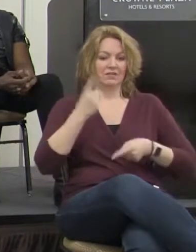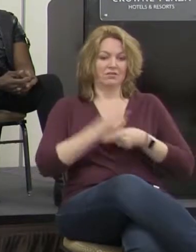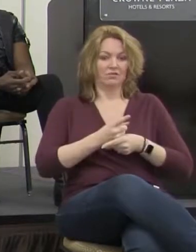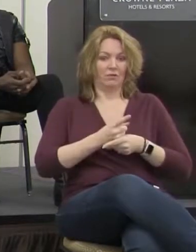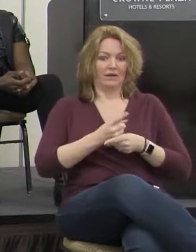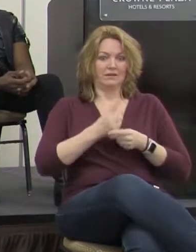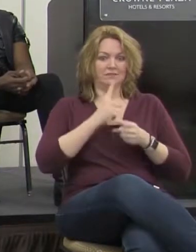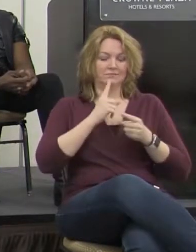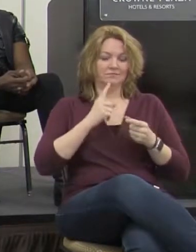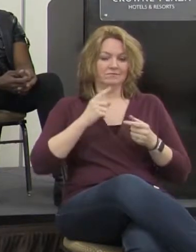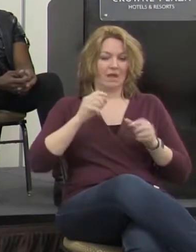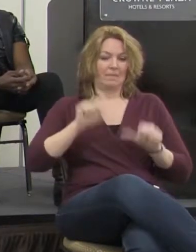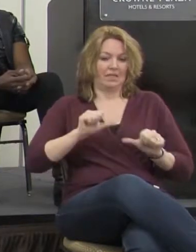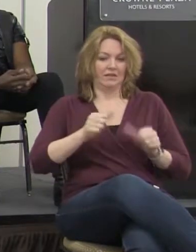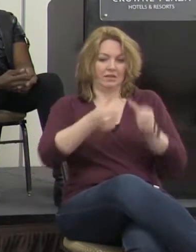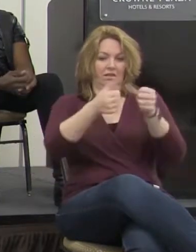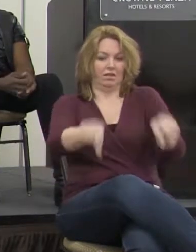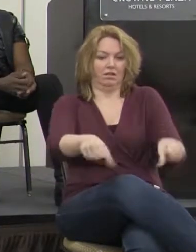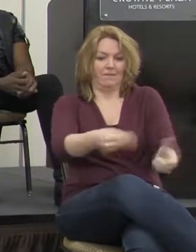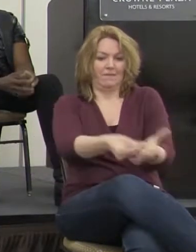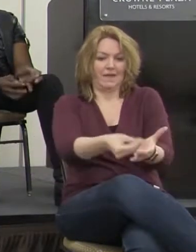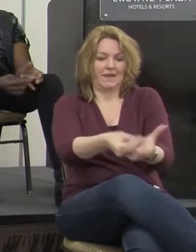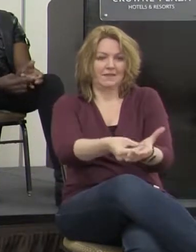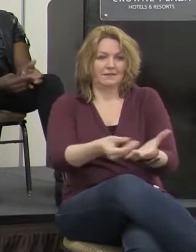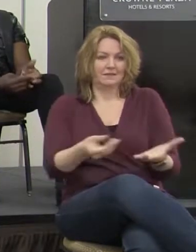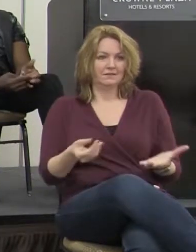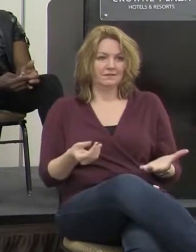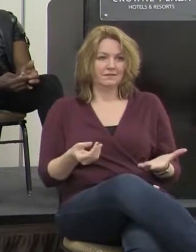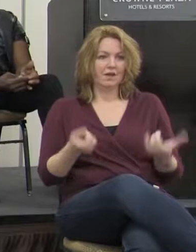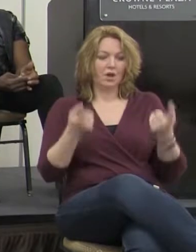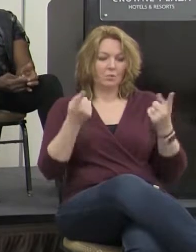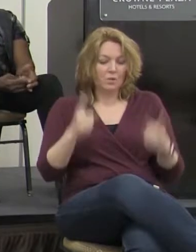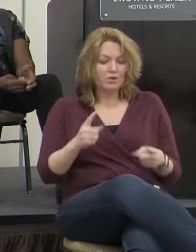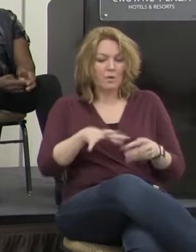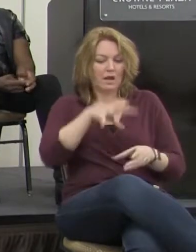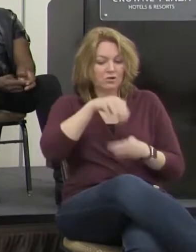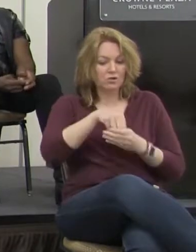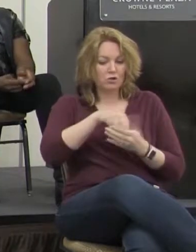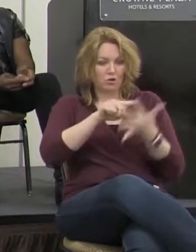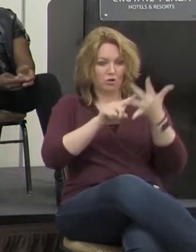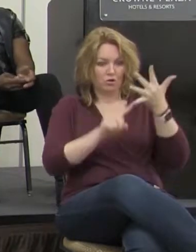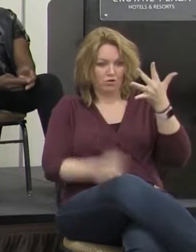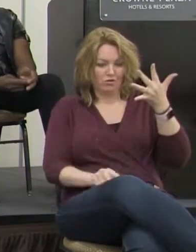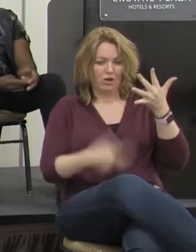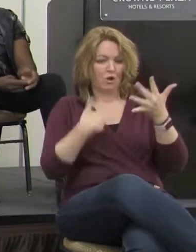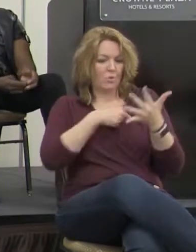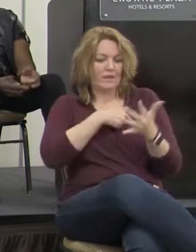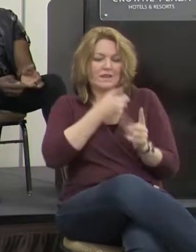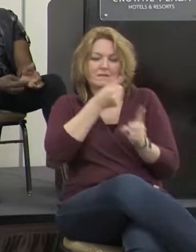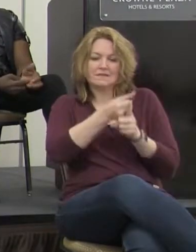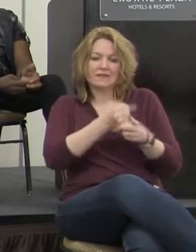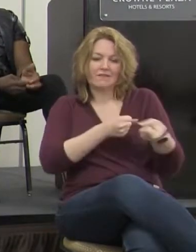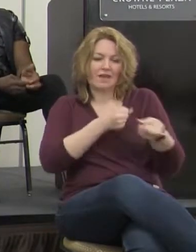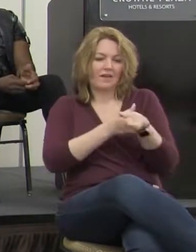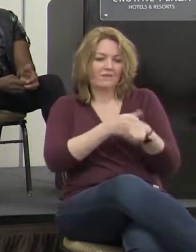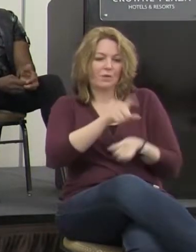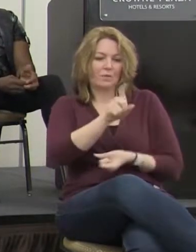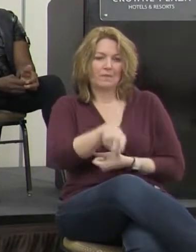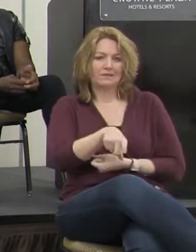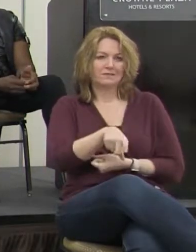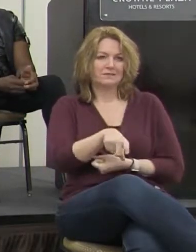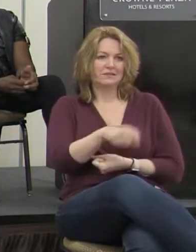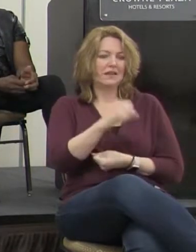payment. When you factor in those things, we need to be self-advocating. And it's